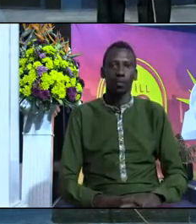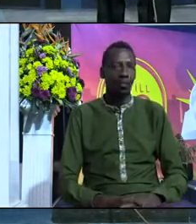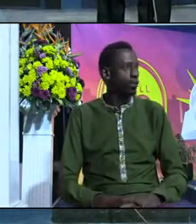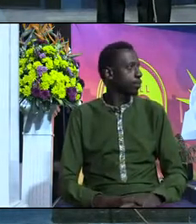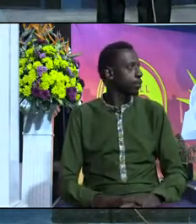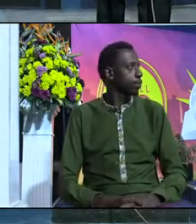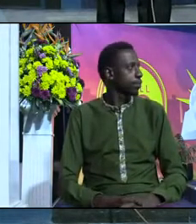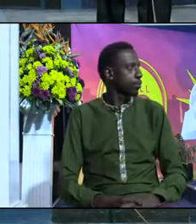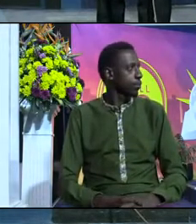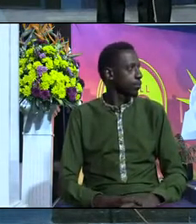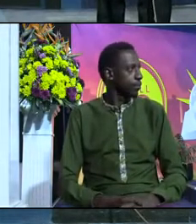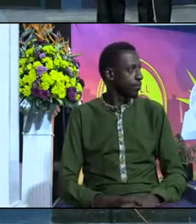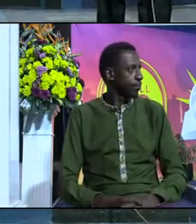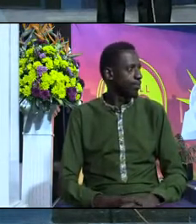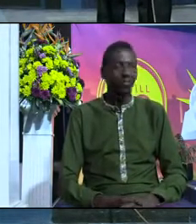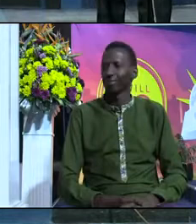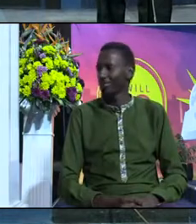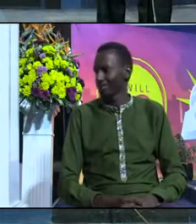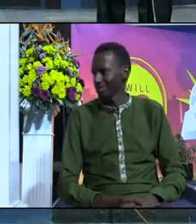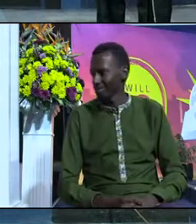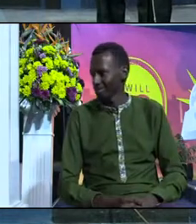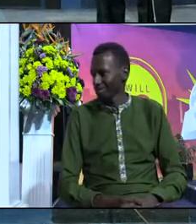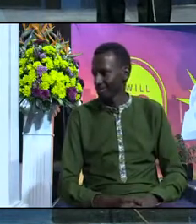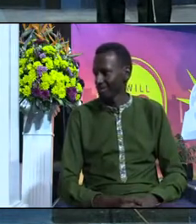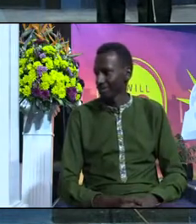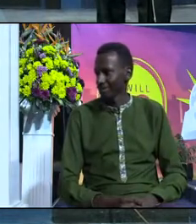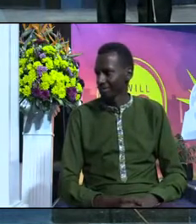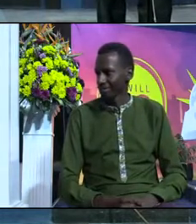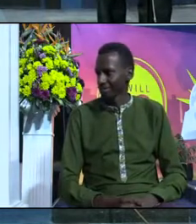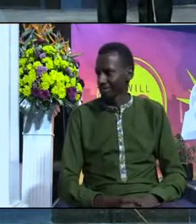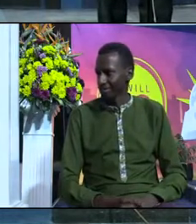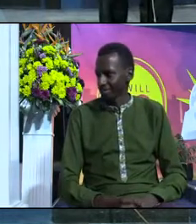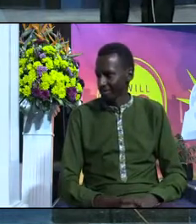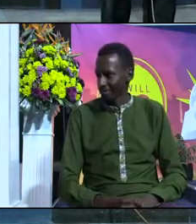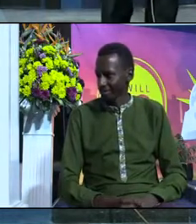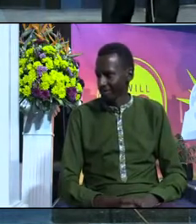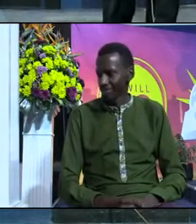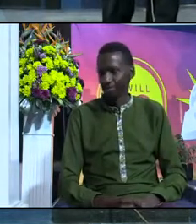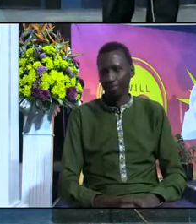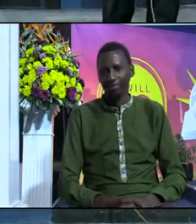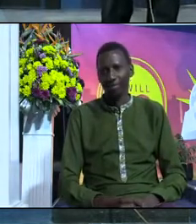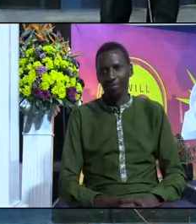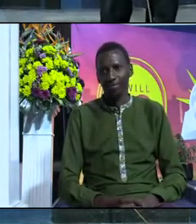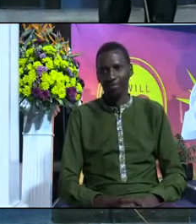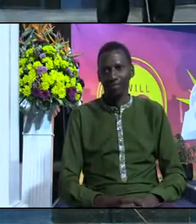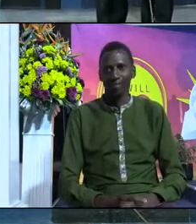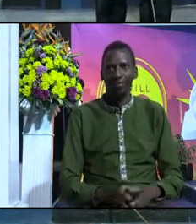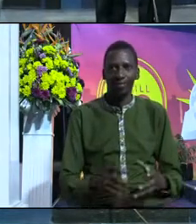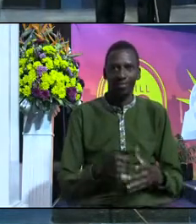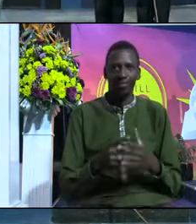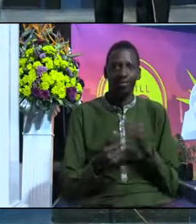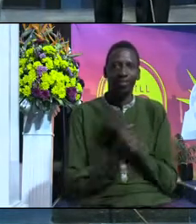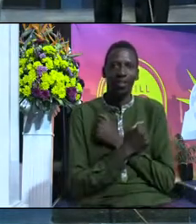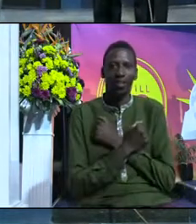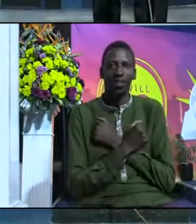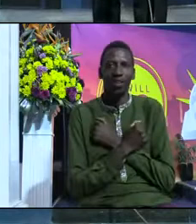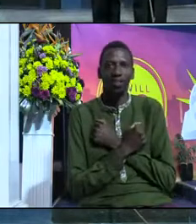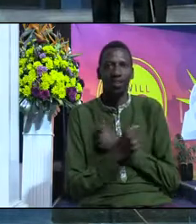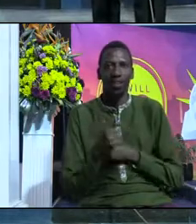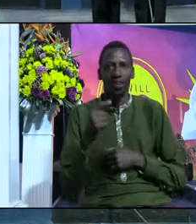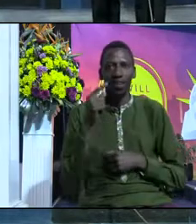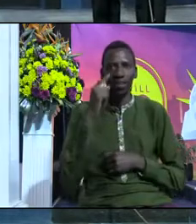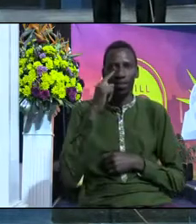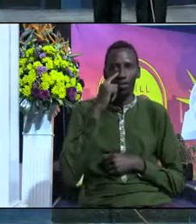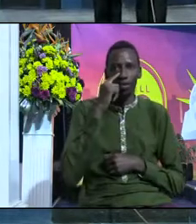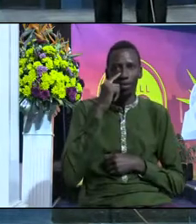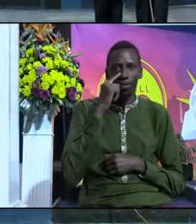No, Jesus, make me wholly thine. Wholly thine. Then there's